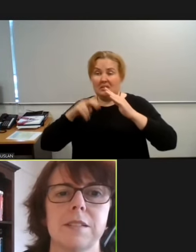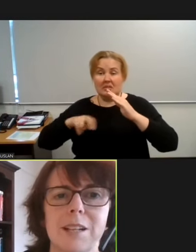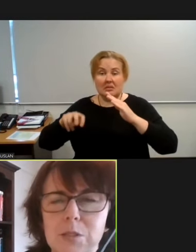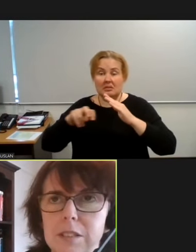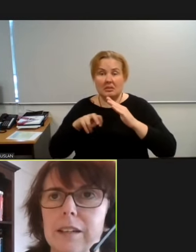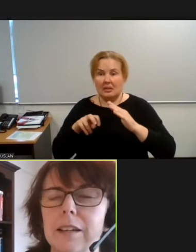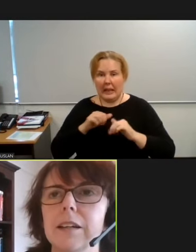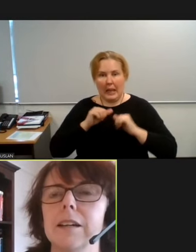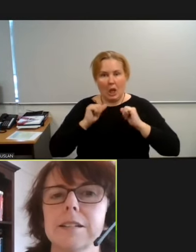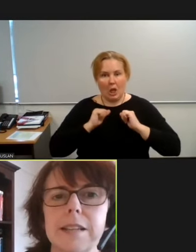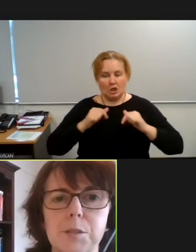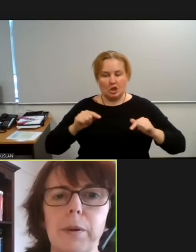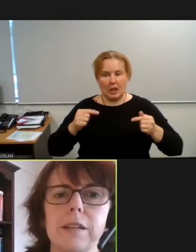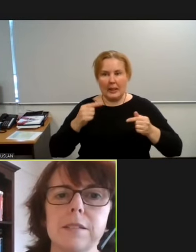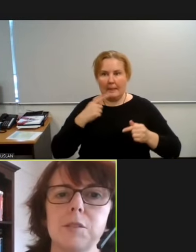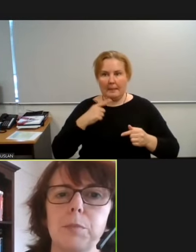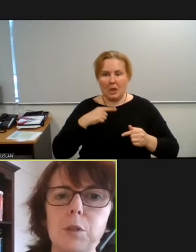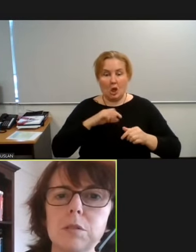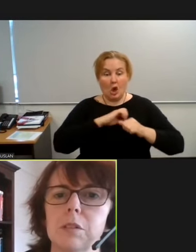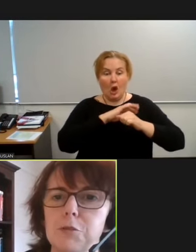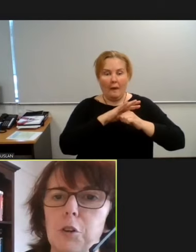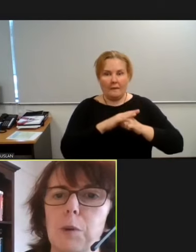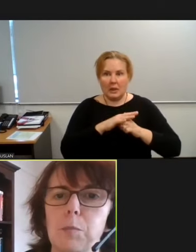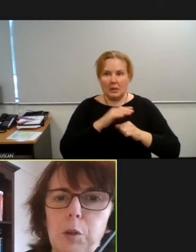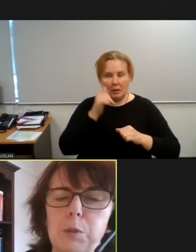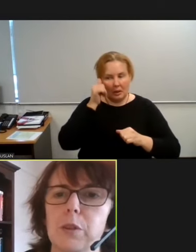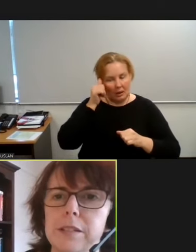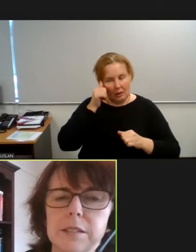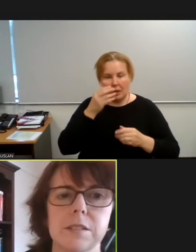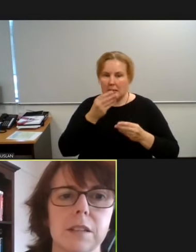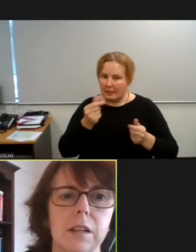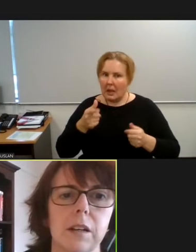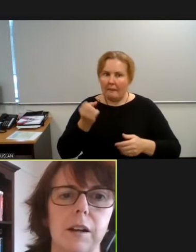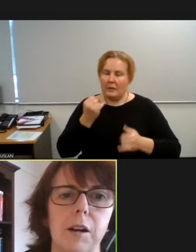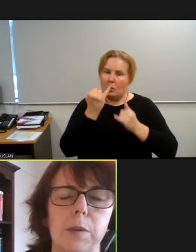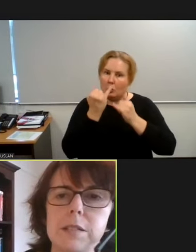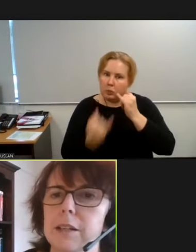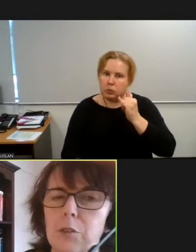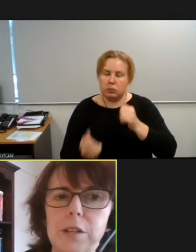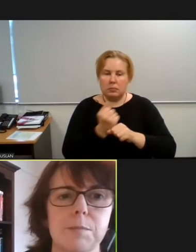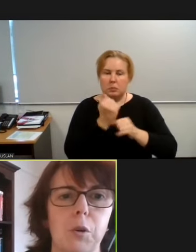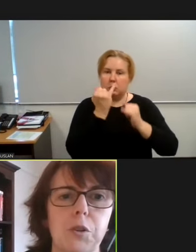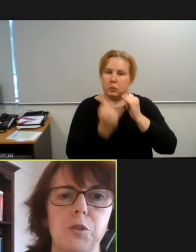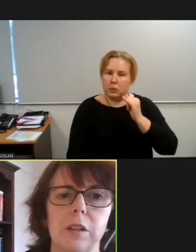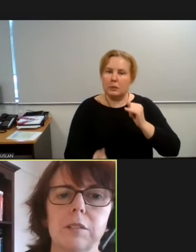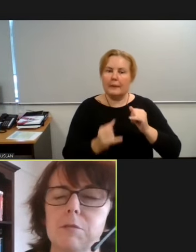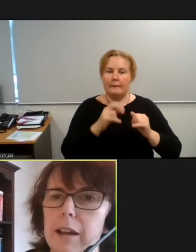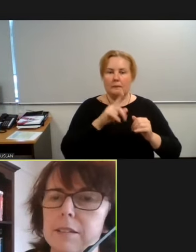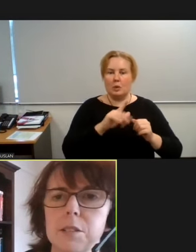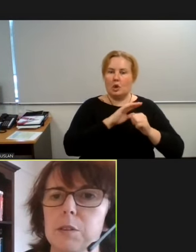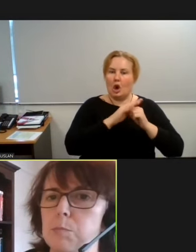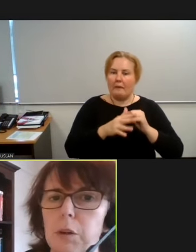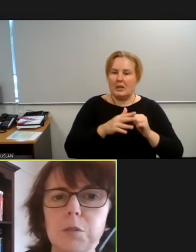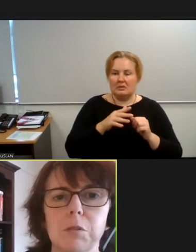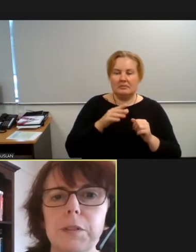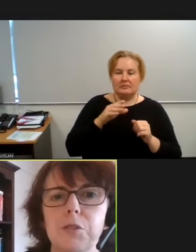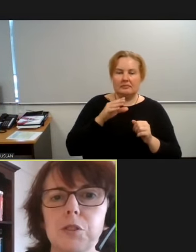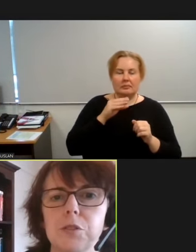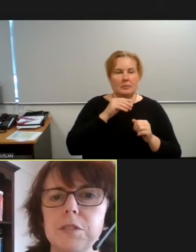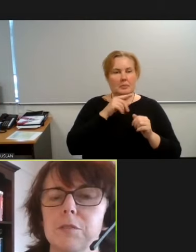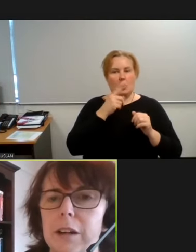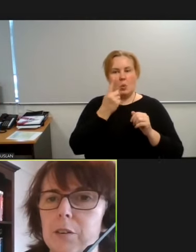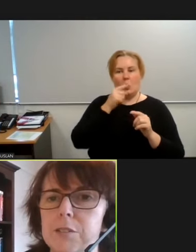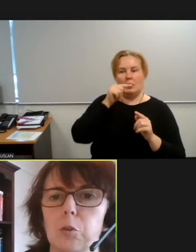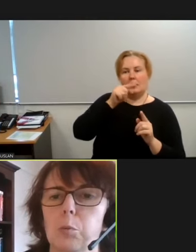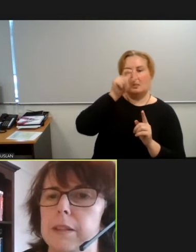has undoubtedly exacerbated abuse and control by perpetrators. It's increased monitoring and threats to expose women and